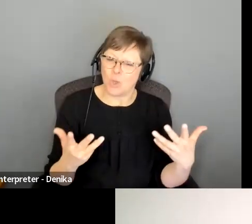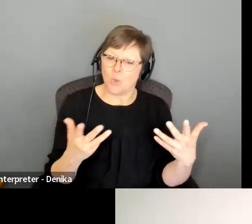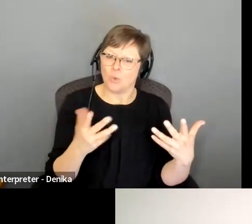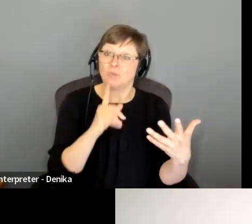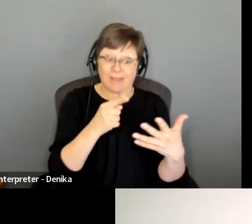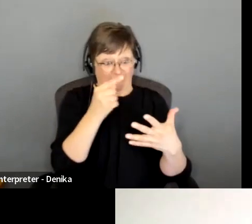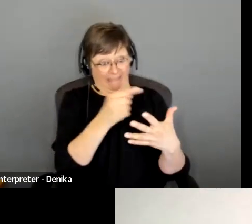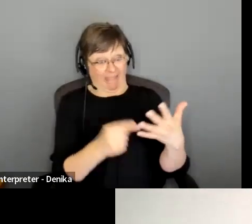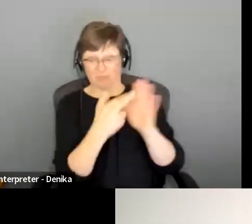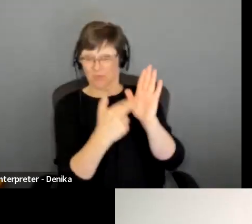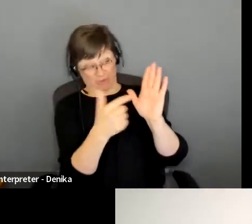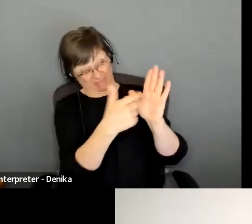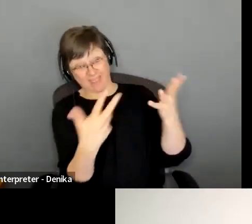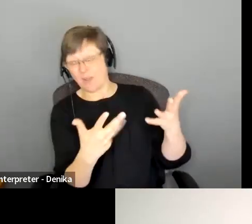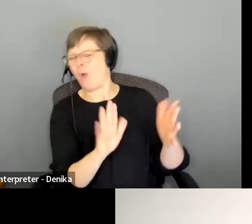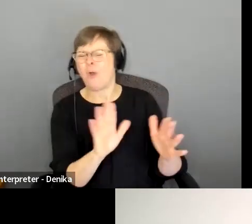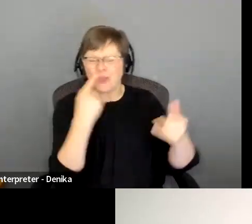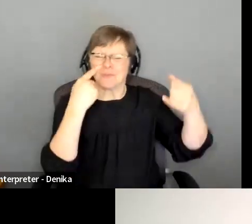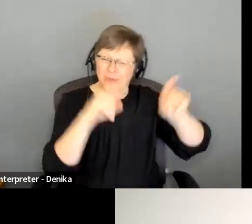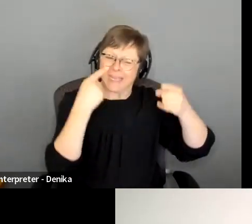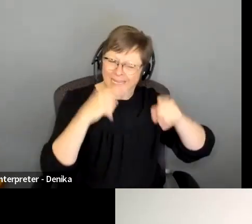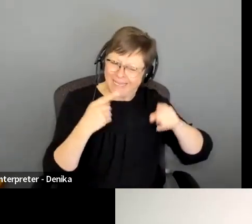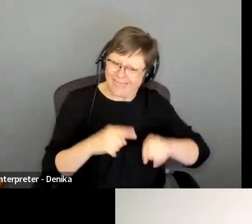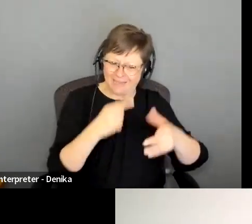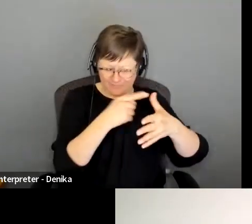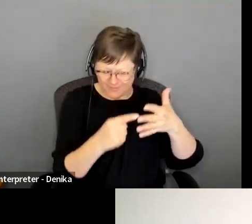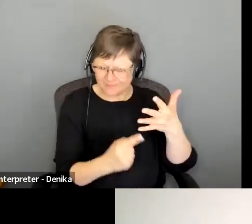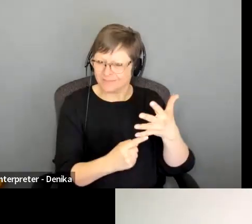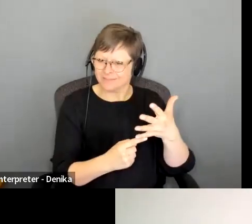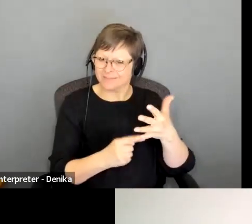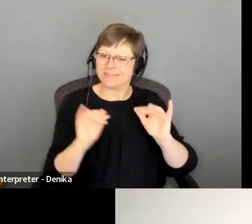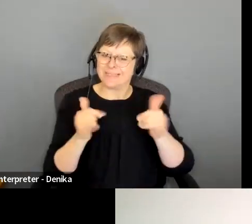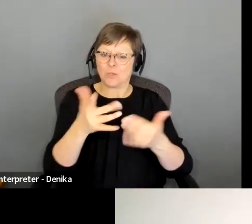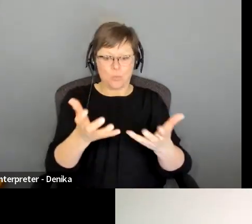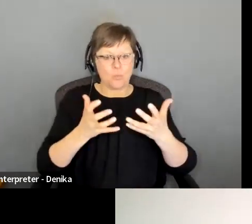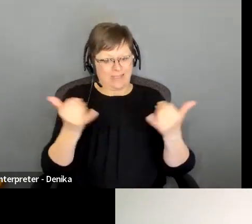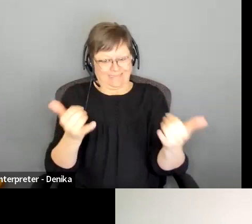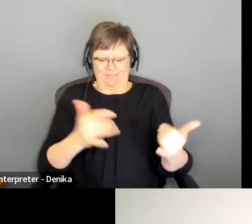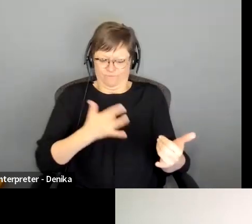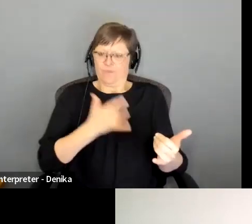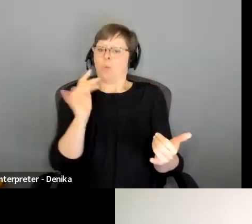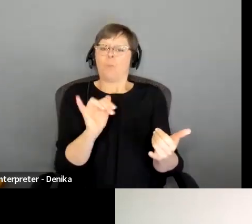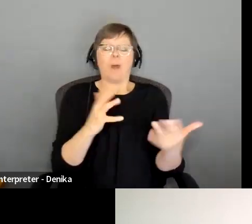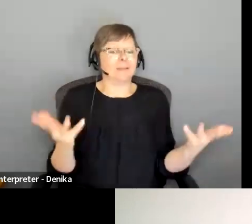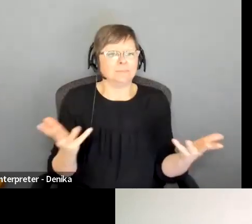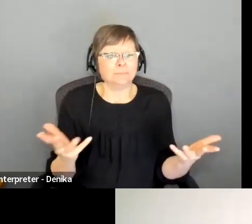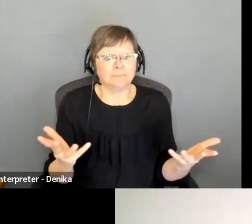agreements, it's not really rules, for how you want the space to feel, and that everyone participates in the making